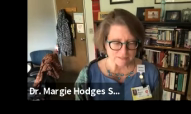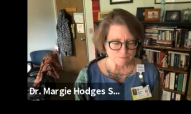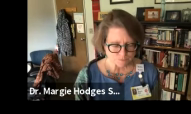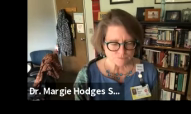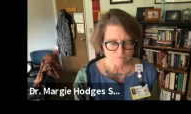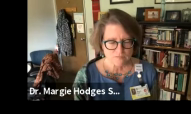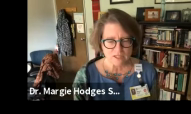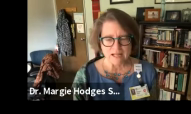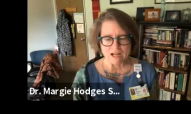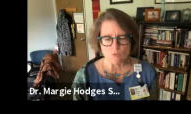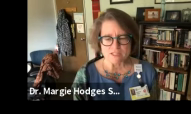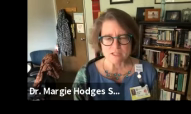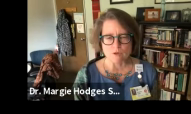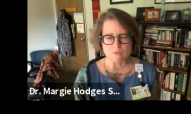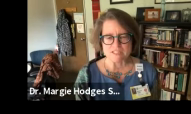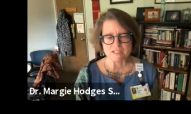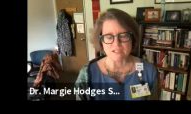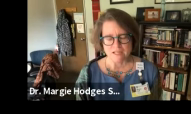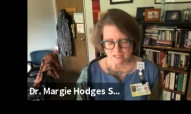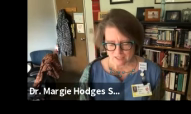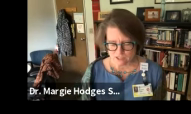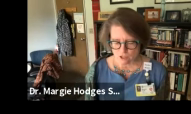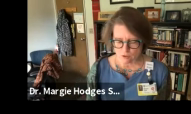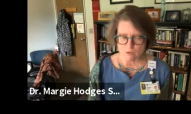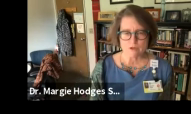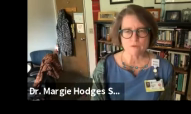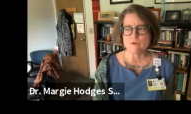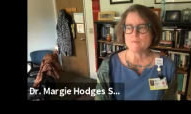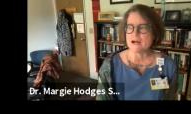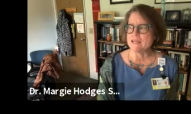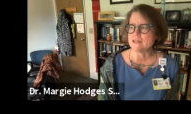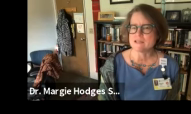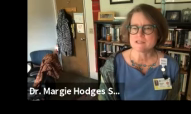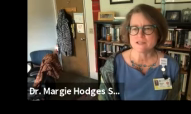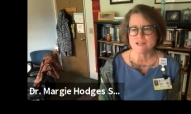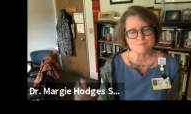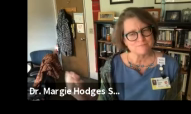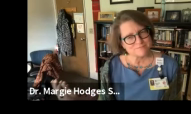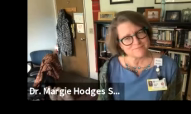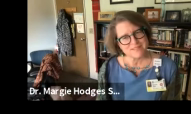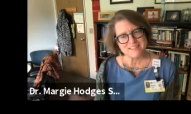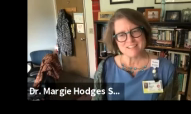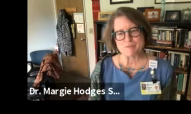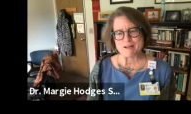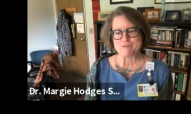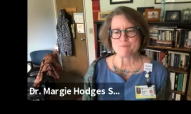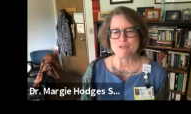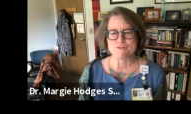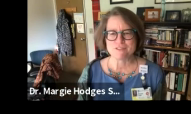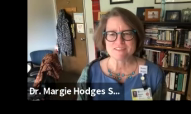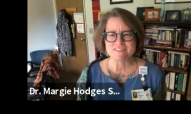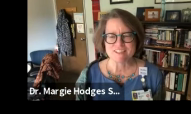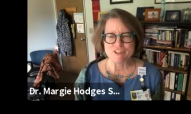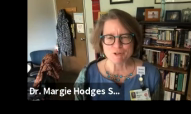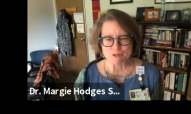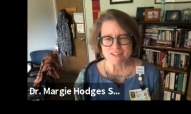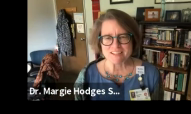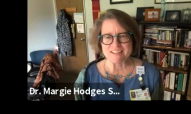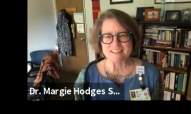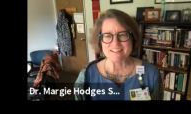about today and how we see what we see. And so I want to remind us about beautiful